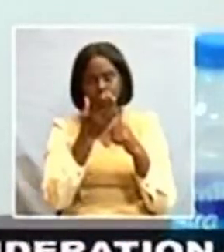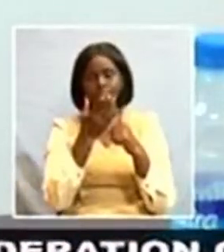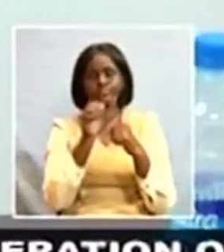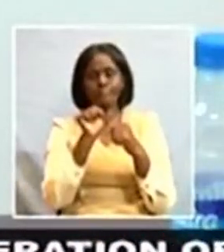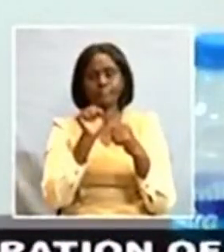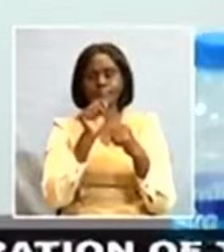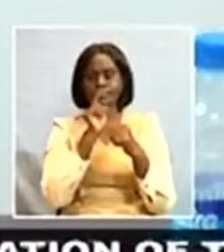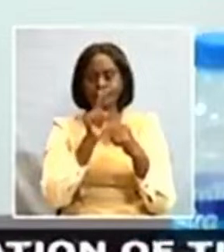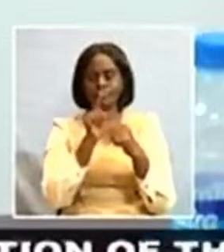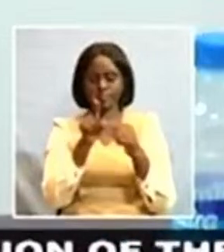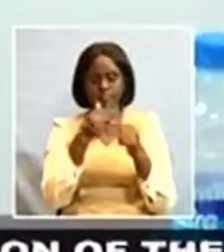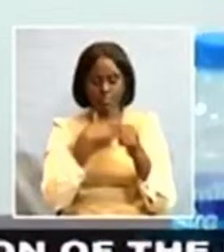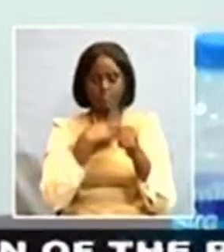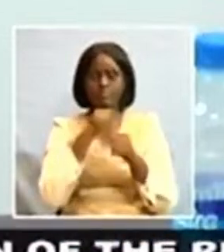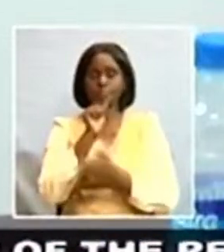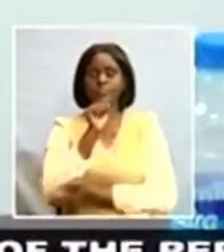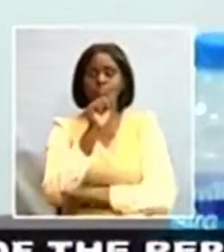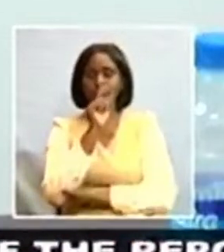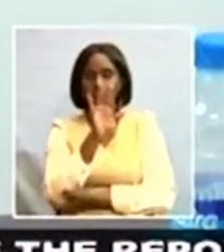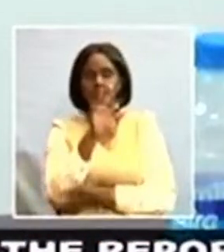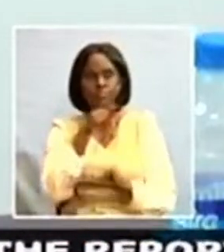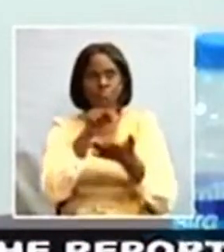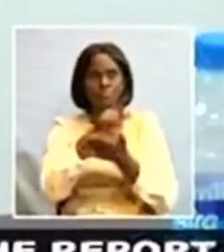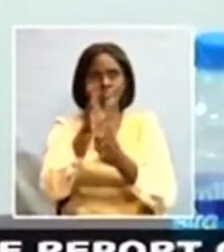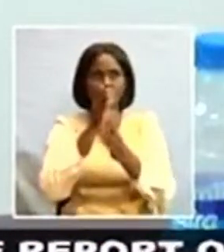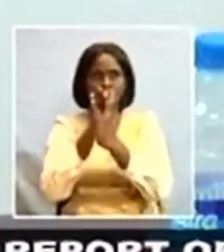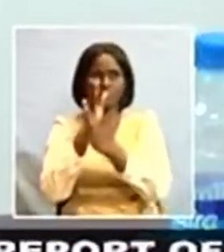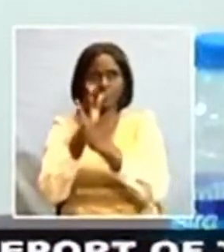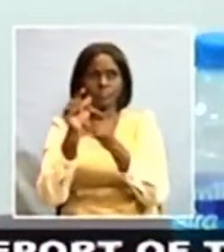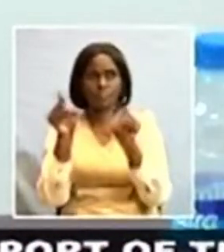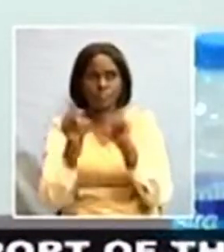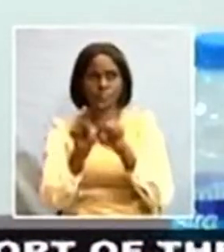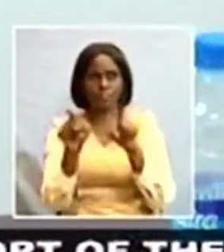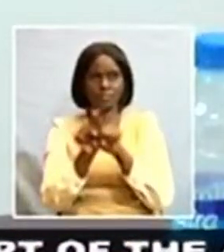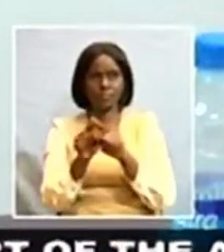that you have indeed paid towards the same?